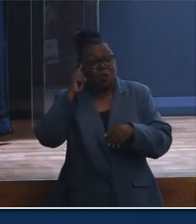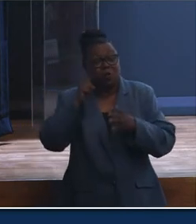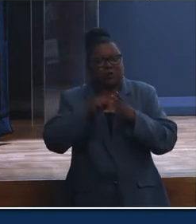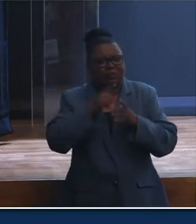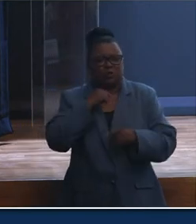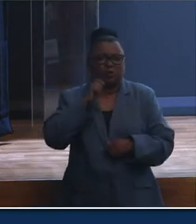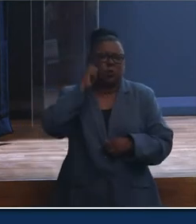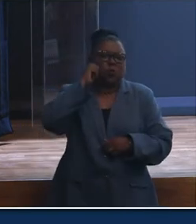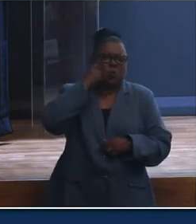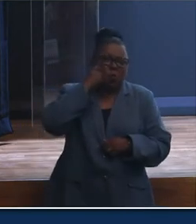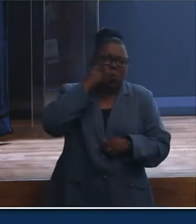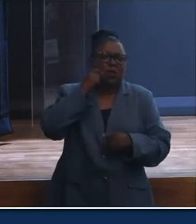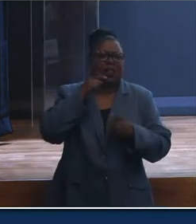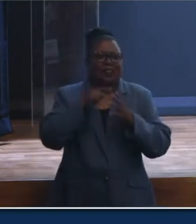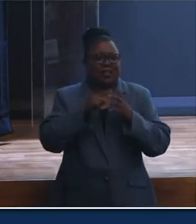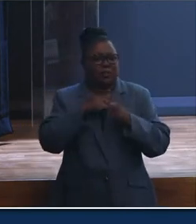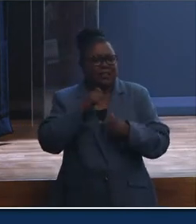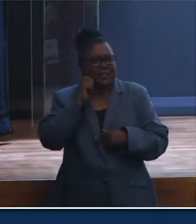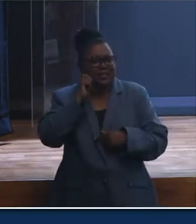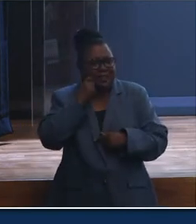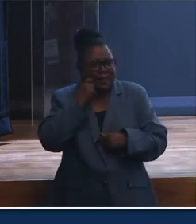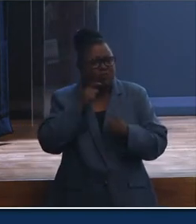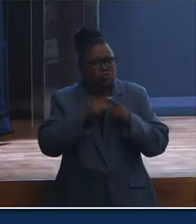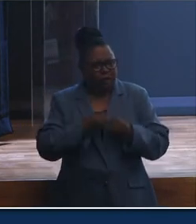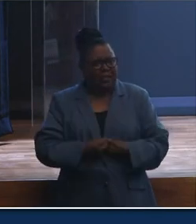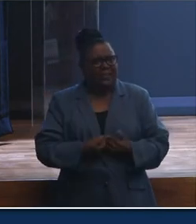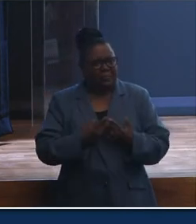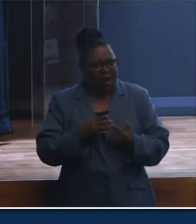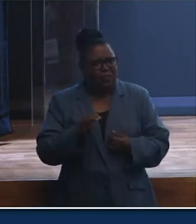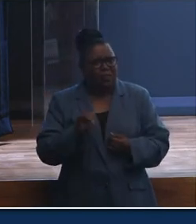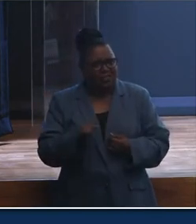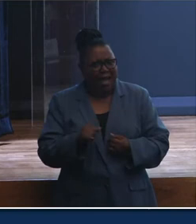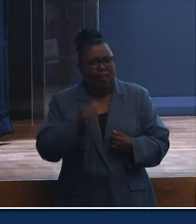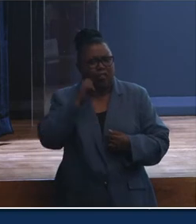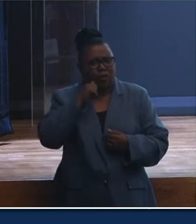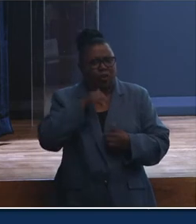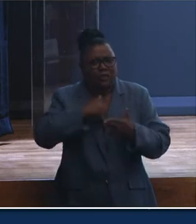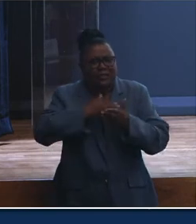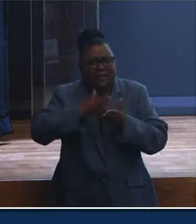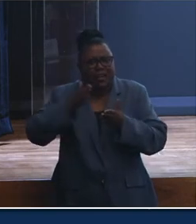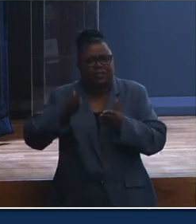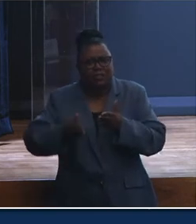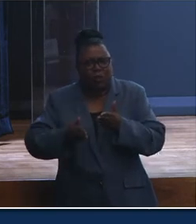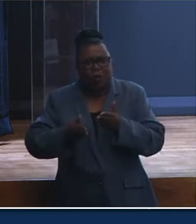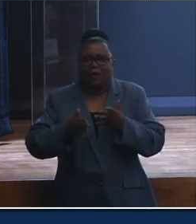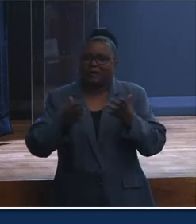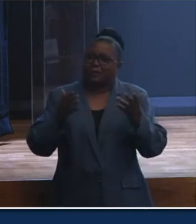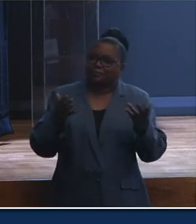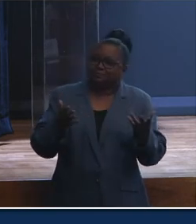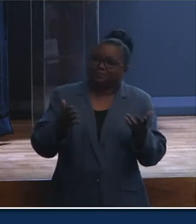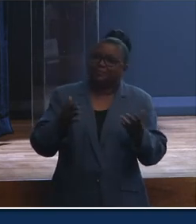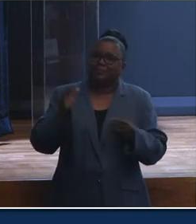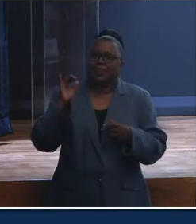was cool, that this was neat, that you could aspire to this, the girls next door,